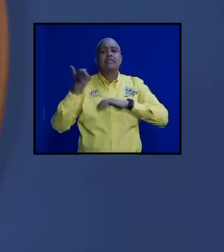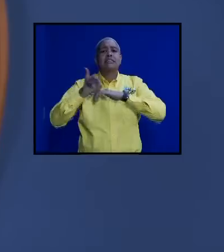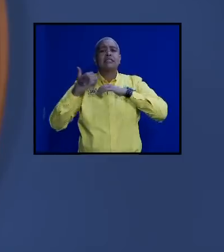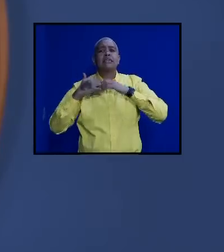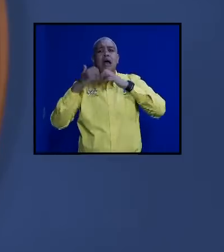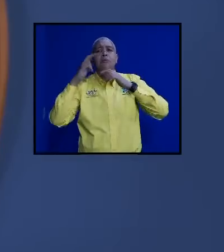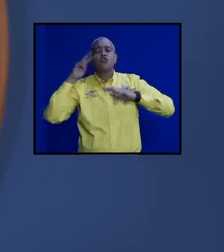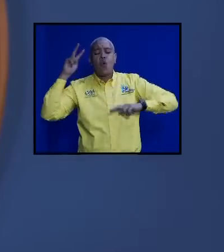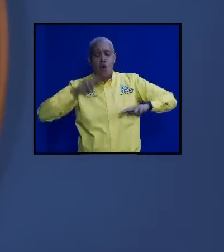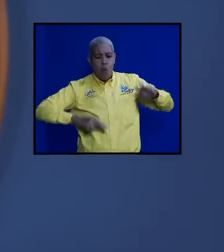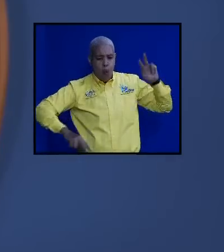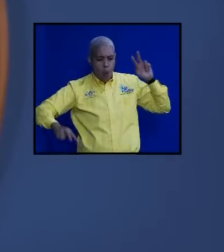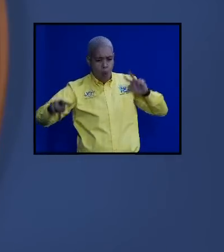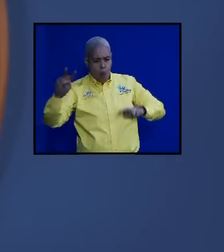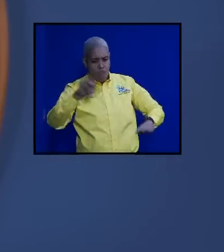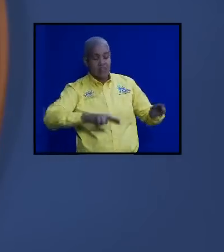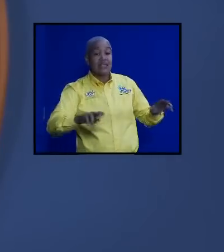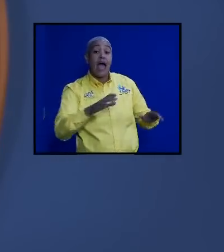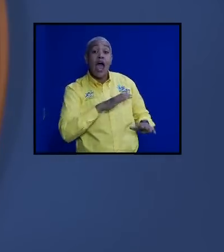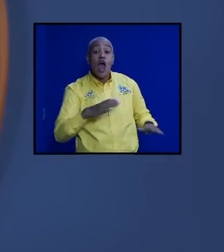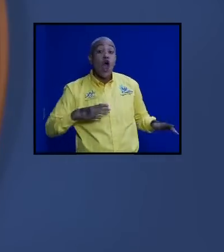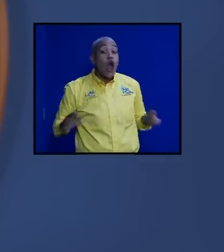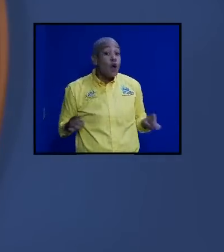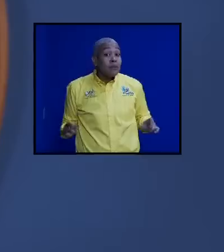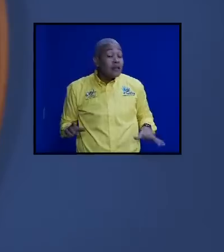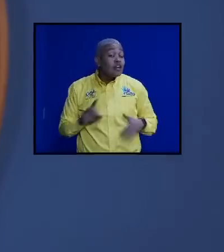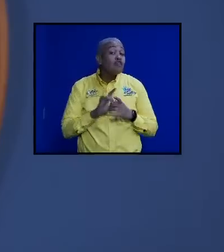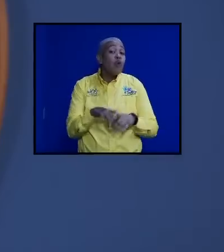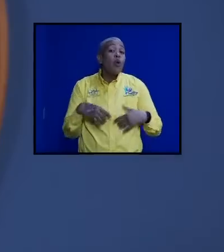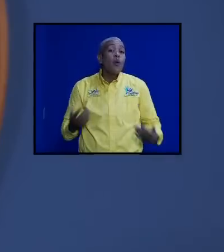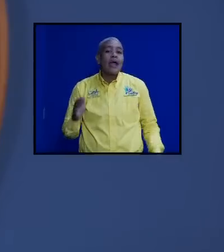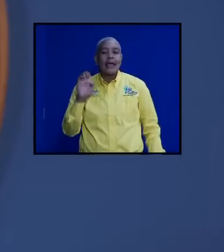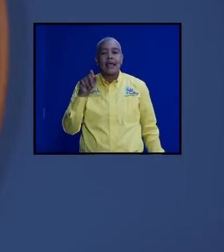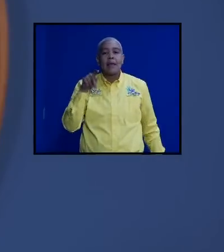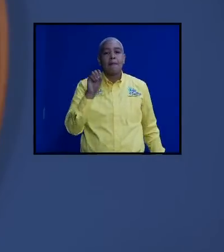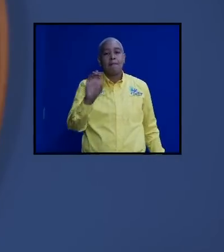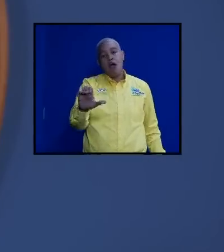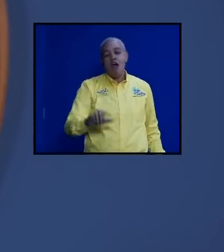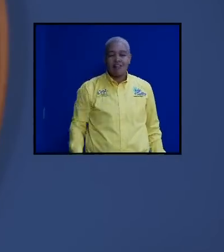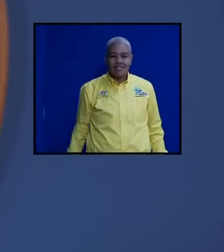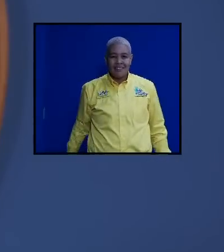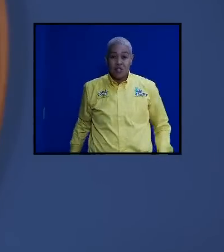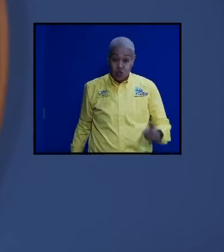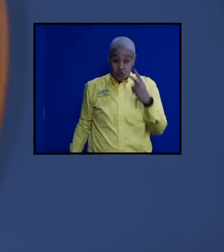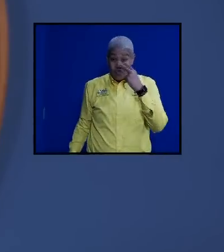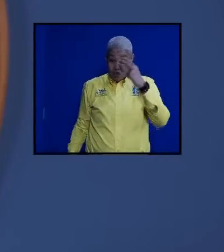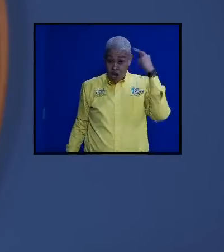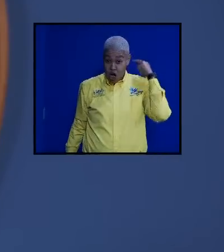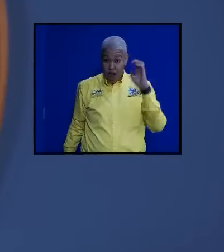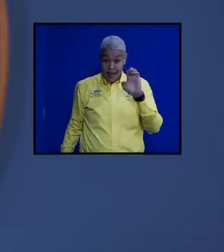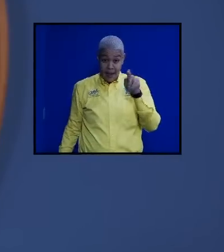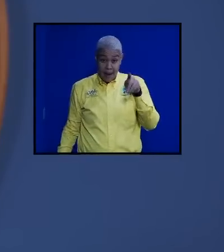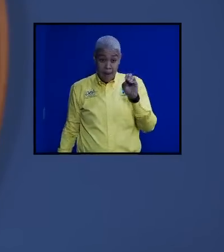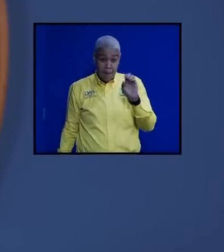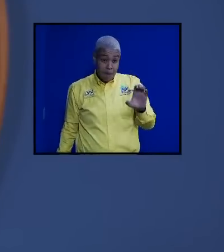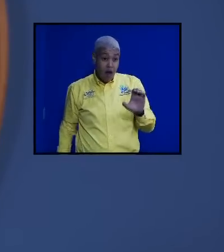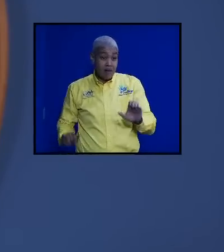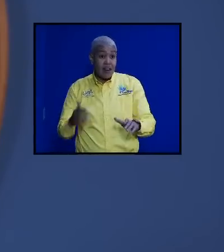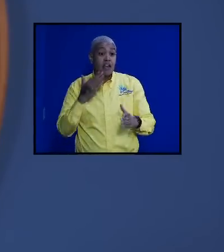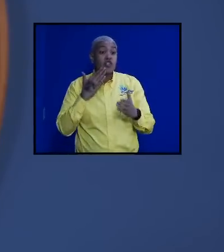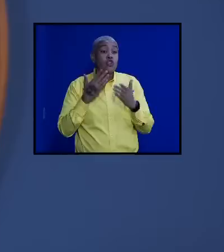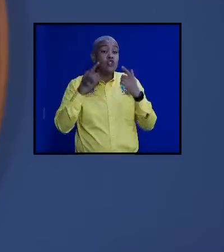oversight committees in the vein of EPOC. You recall EPOC, that very successful